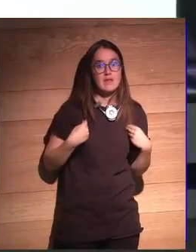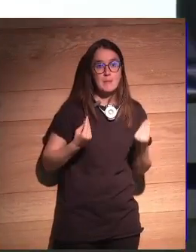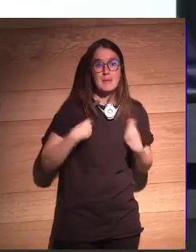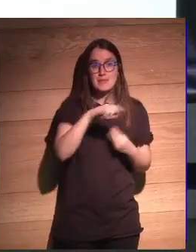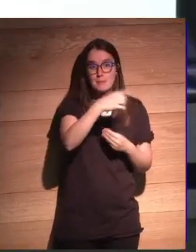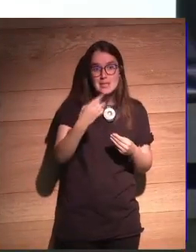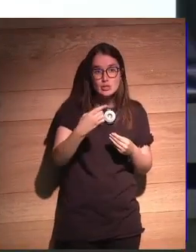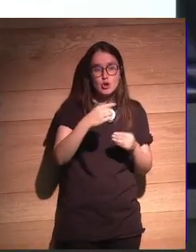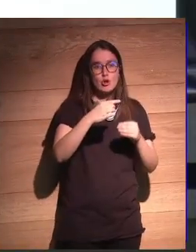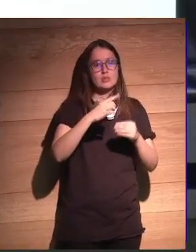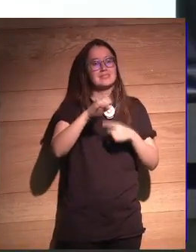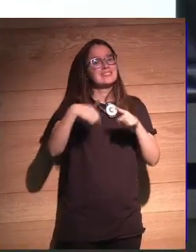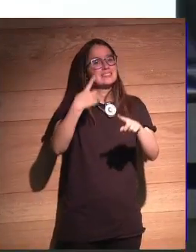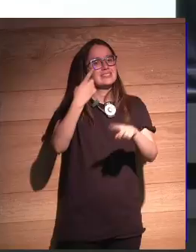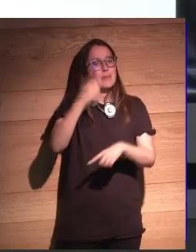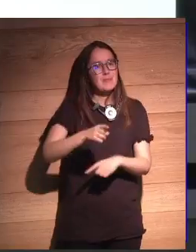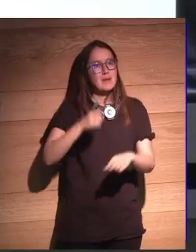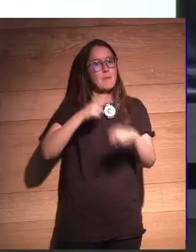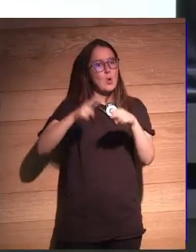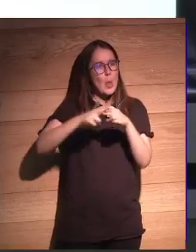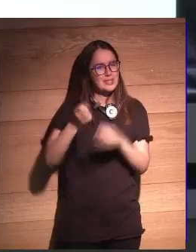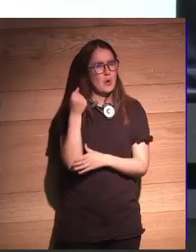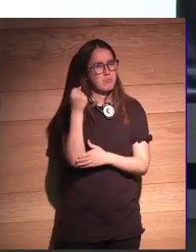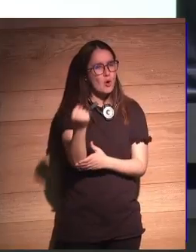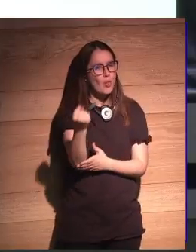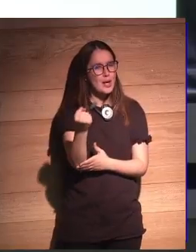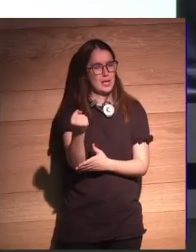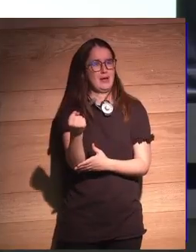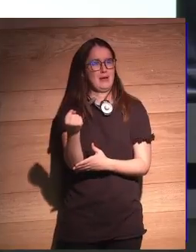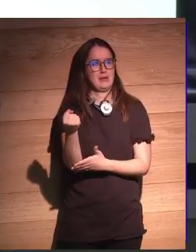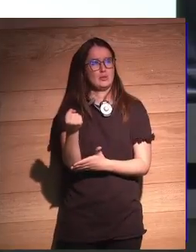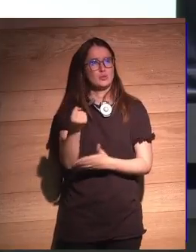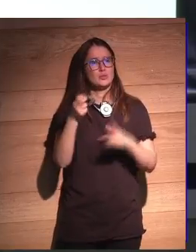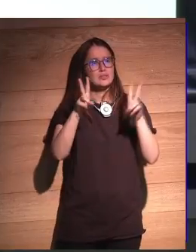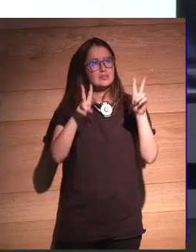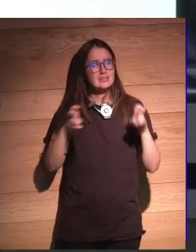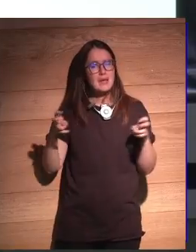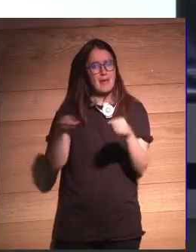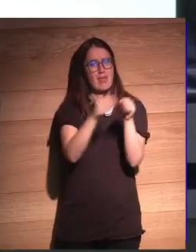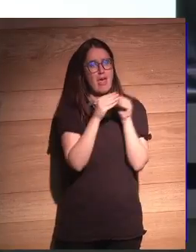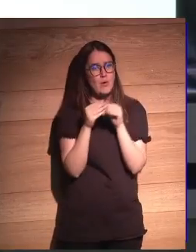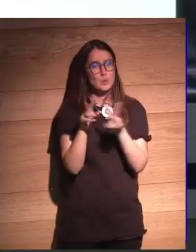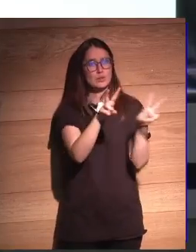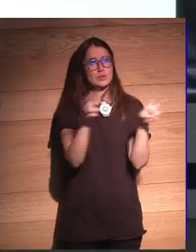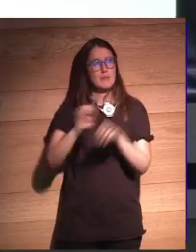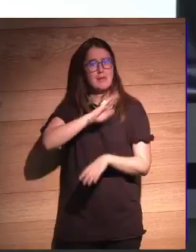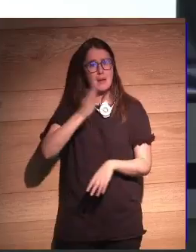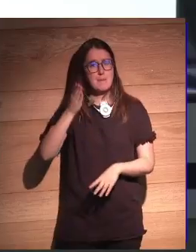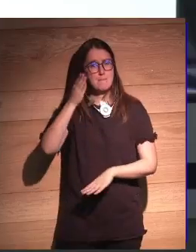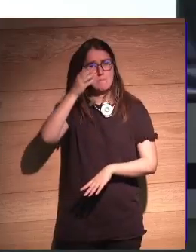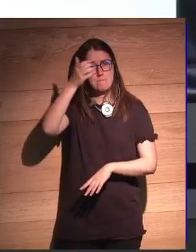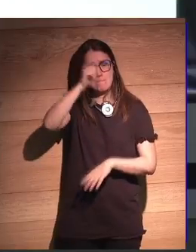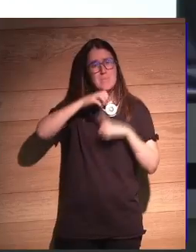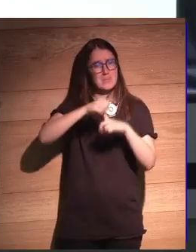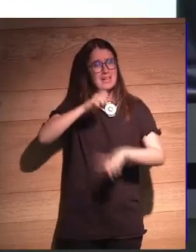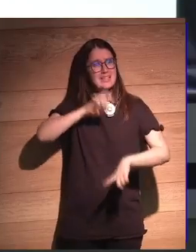about politics, about power, about exploitation, about alienation, about patriarchy, about racism, about so